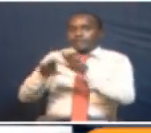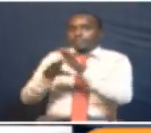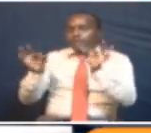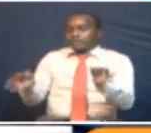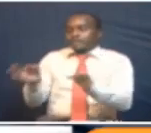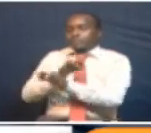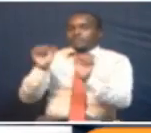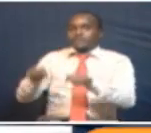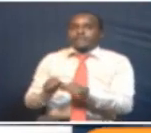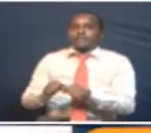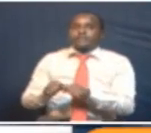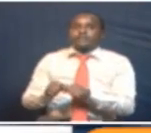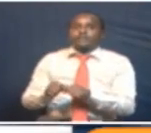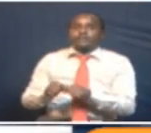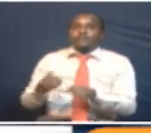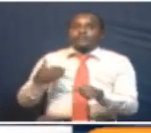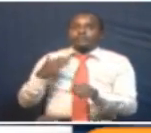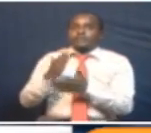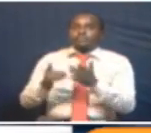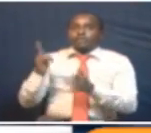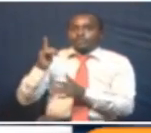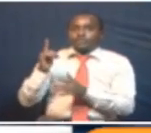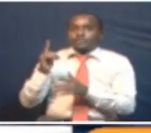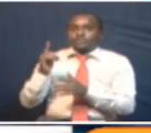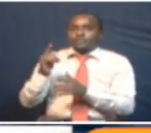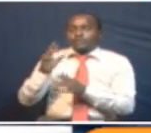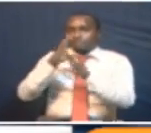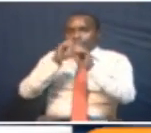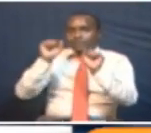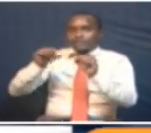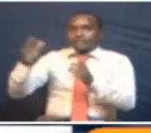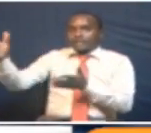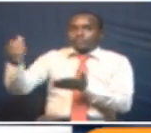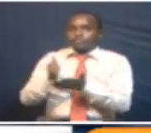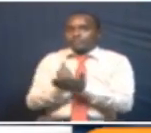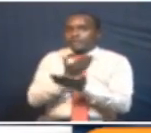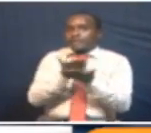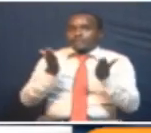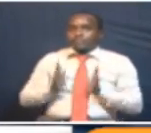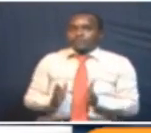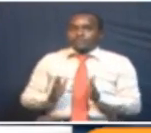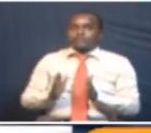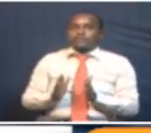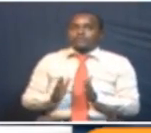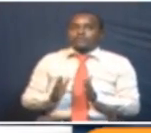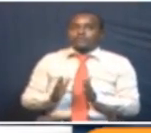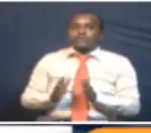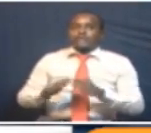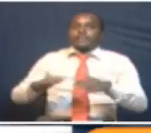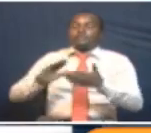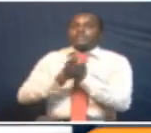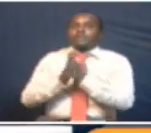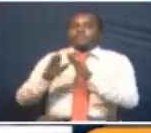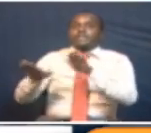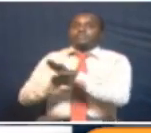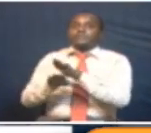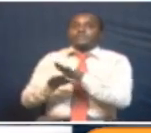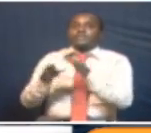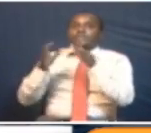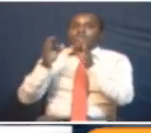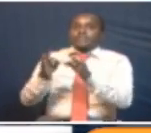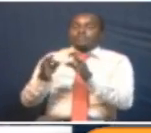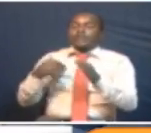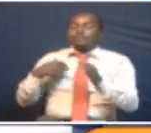president has been set that the president can reappoint any person, can appoint any person as the deputy president. If there's a terrible